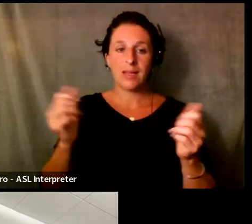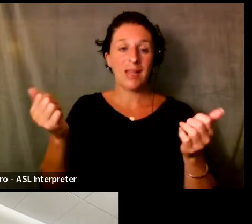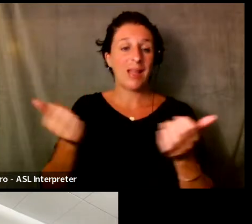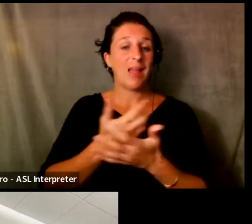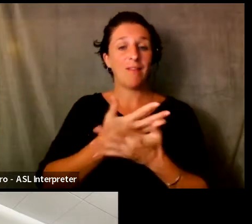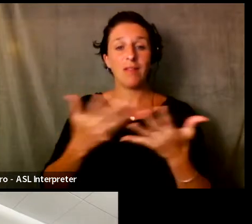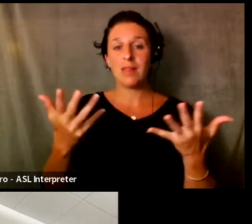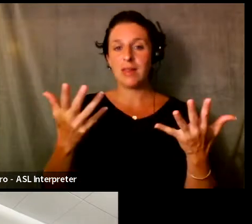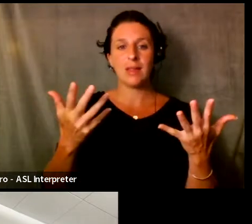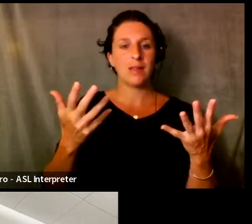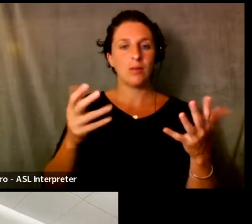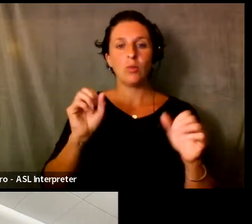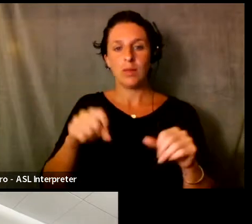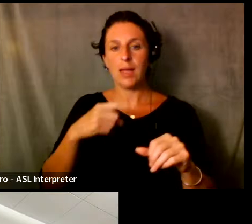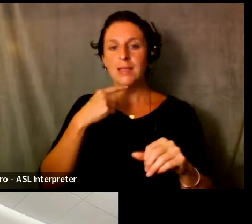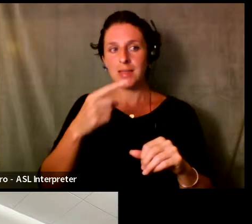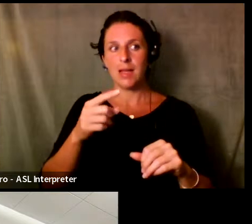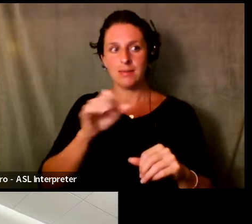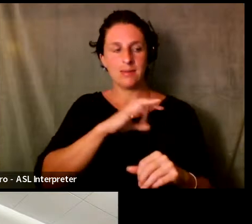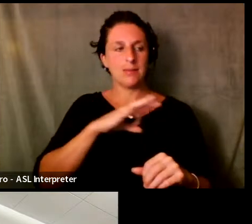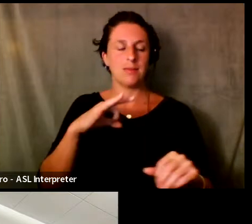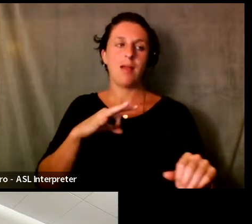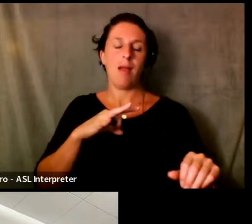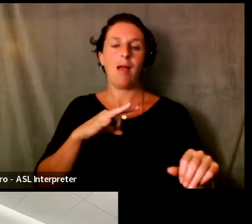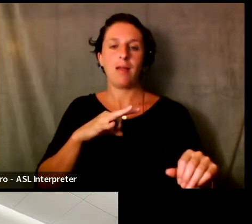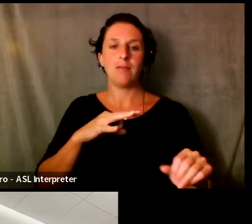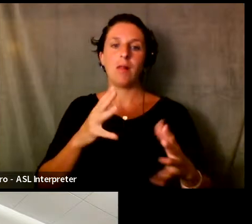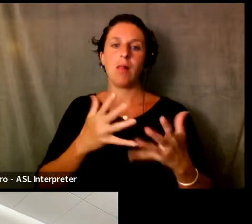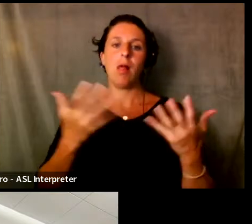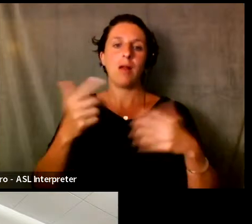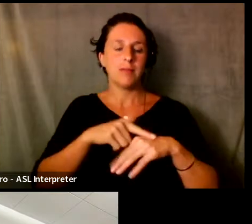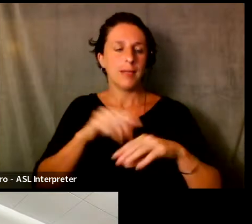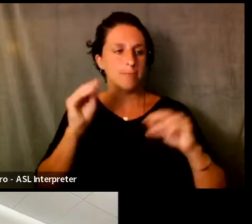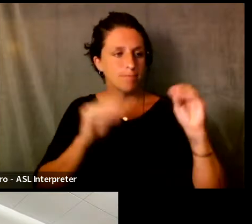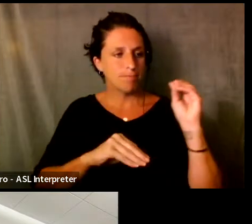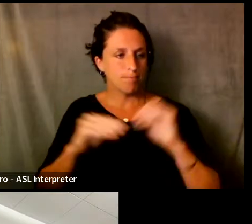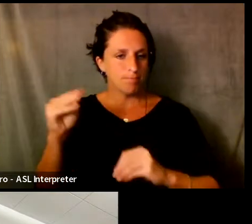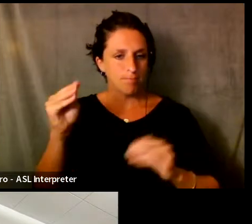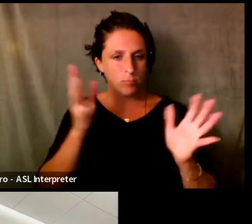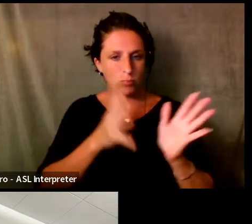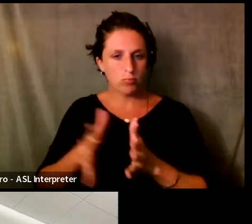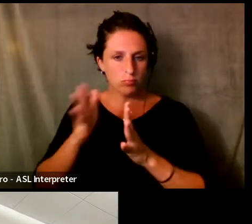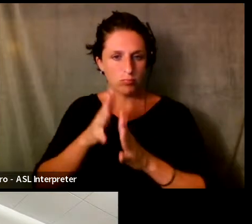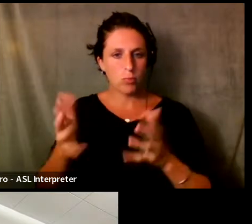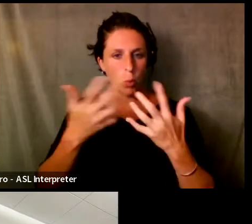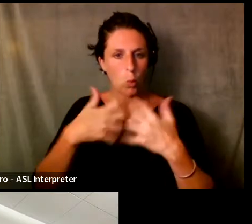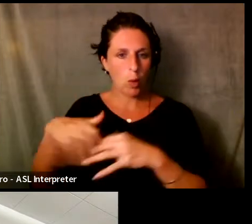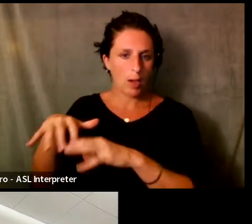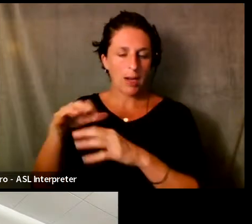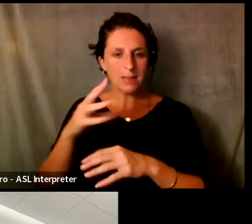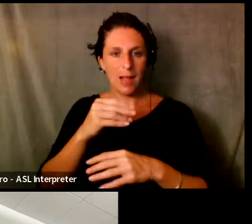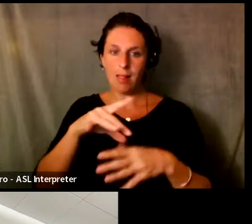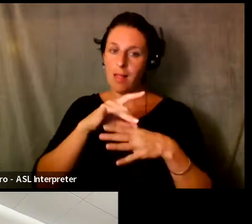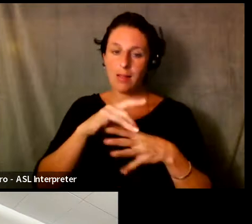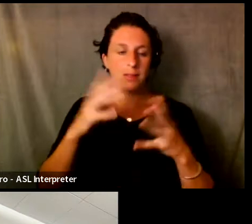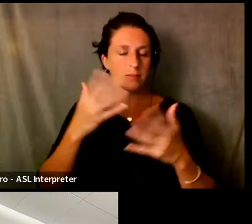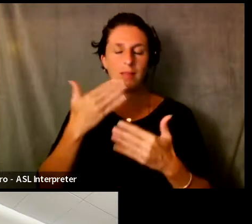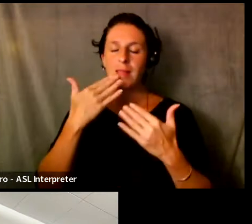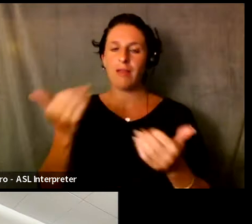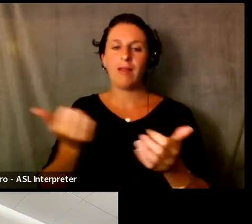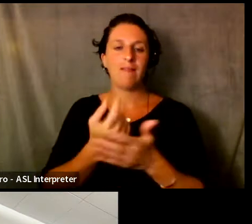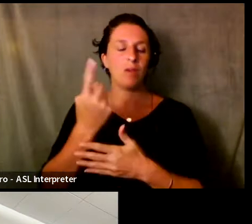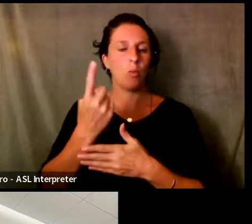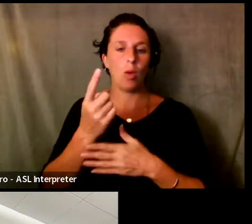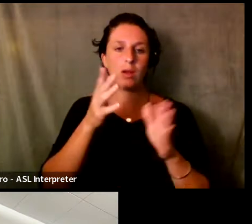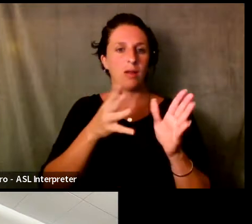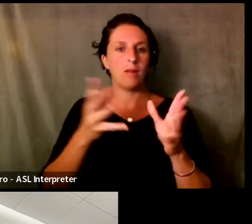everything, you could tell staff put a lot of time into organizing this and also the content. So I want to say thank you to everyone involved in the planning of